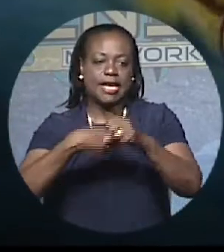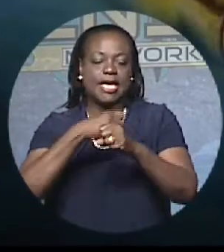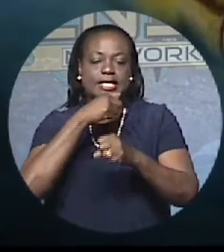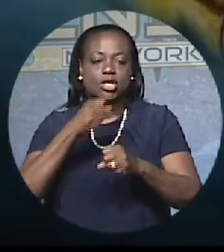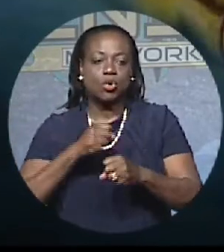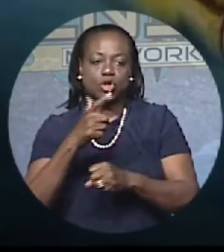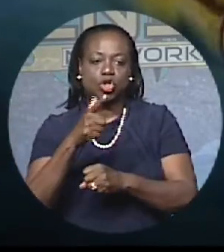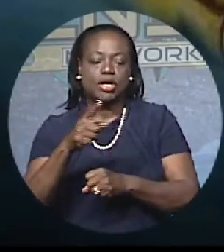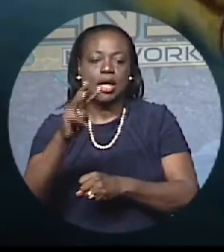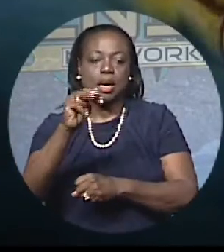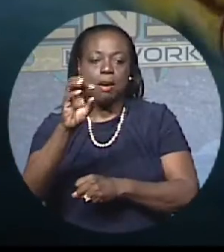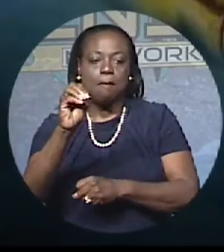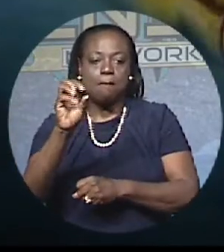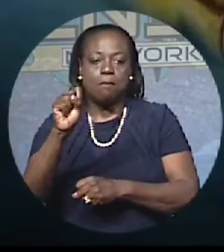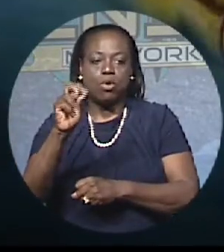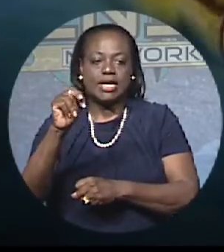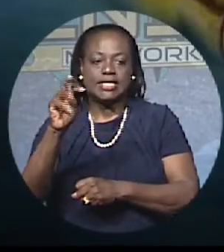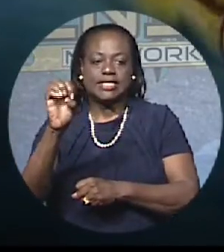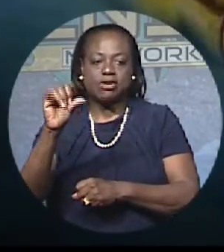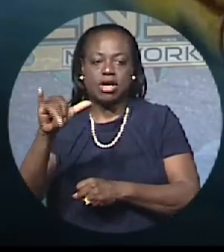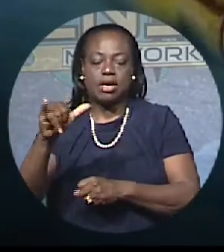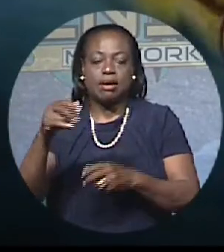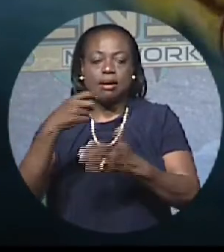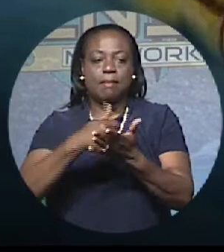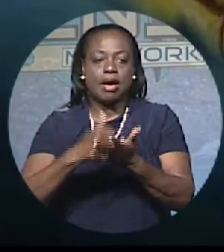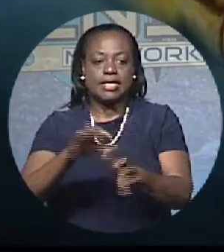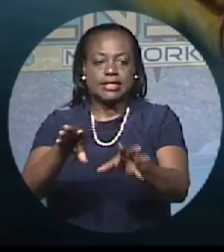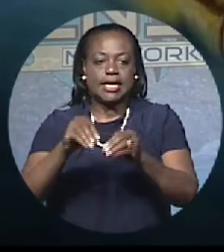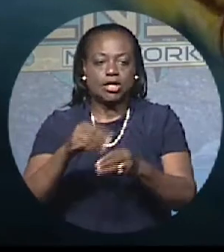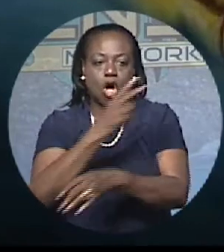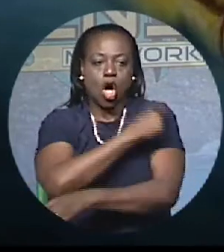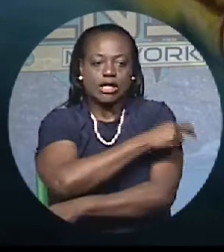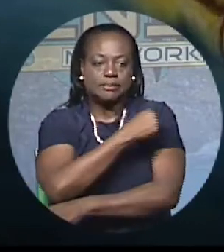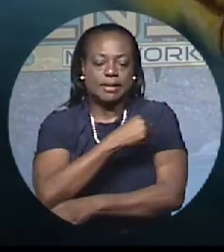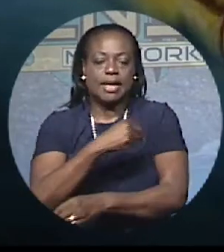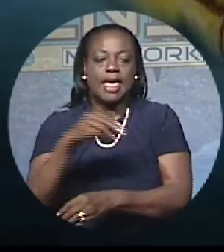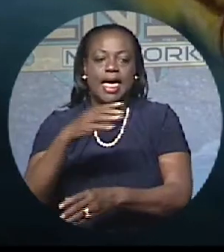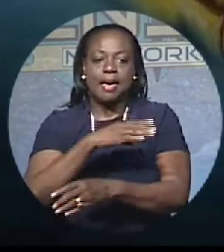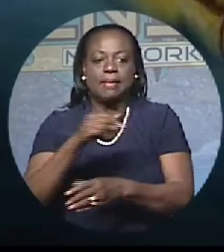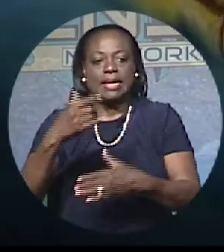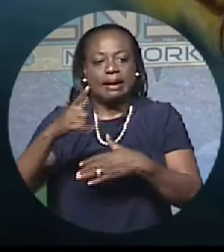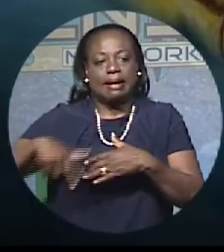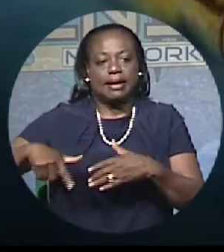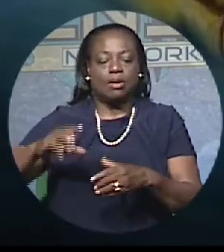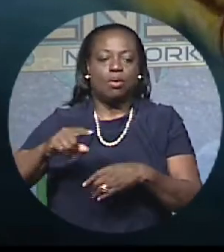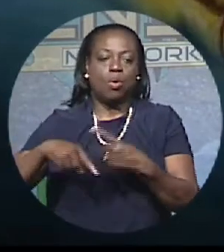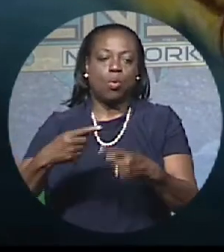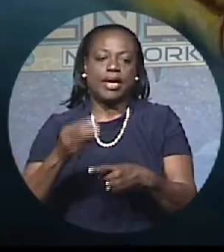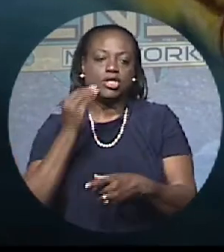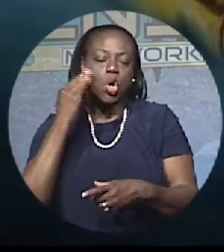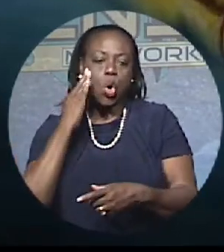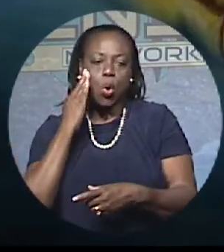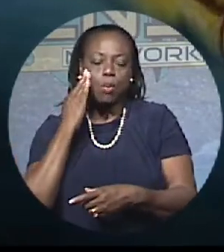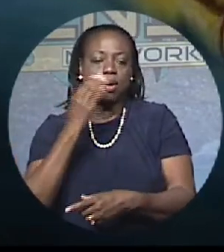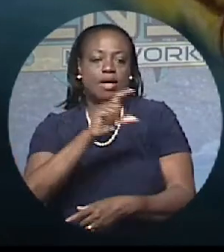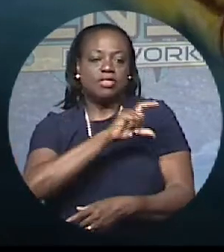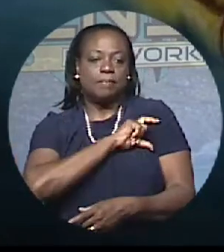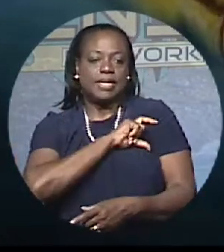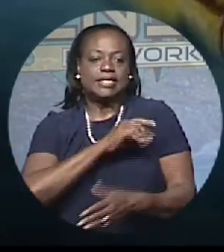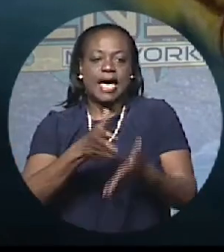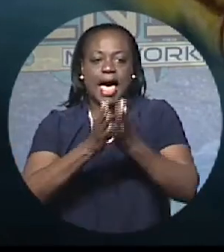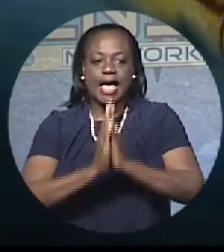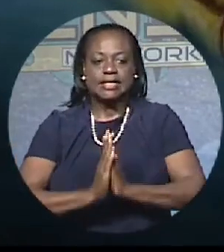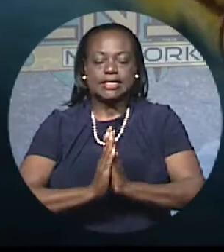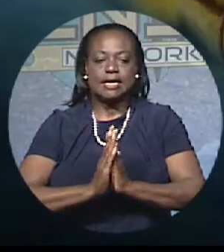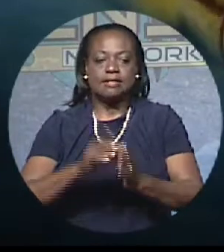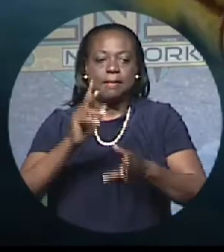o'clock yesterday evening. He was taken to hospital where he was treated and later discharged. Police are investigating and are appealing to members of the public who may